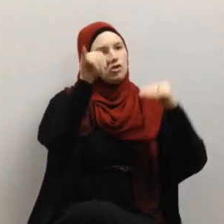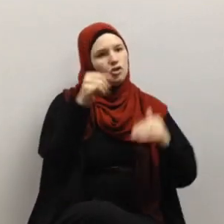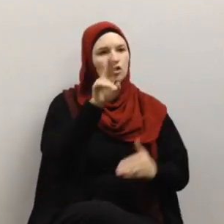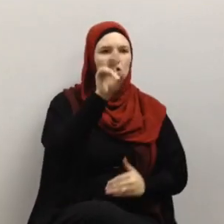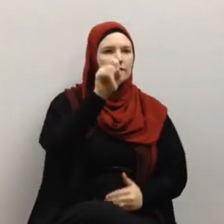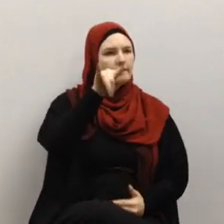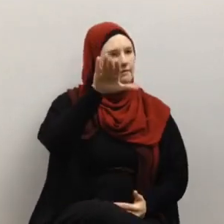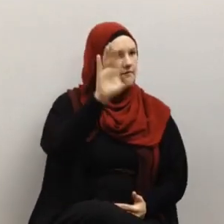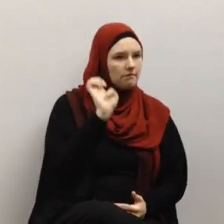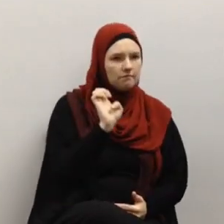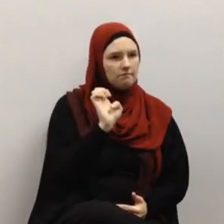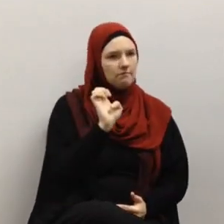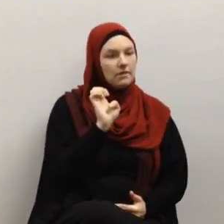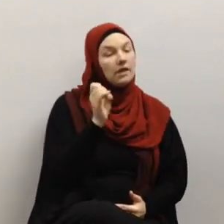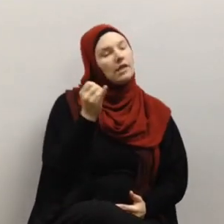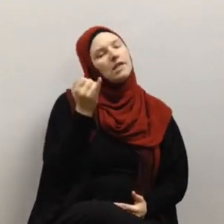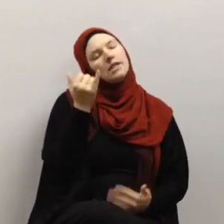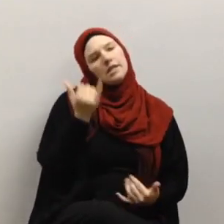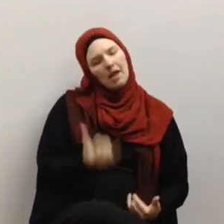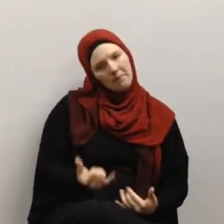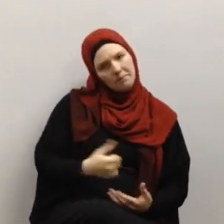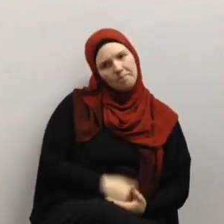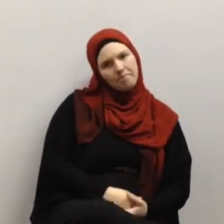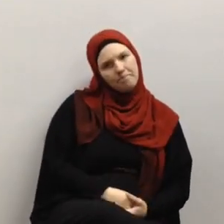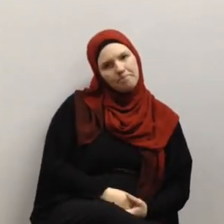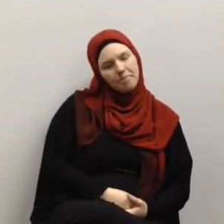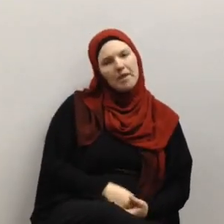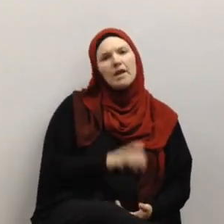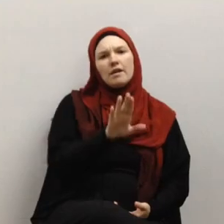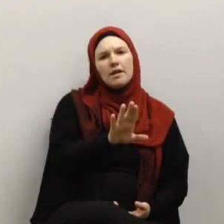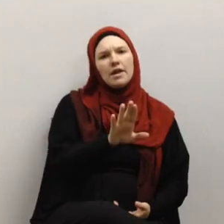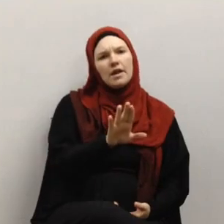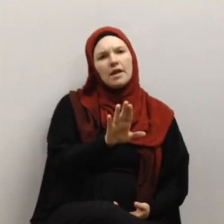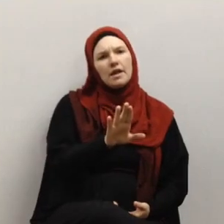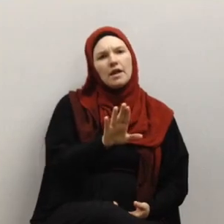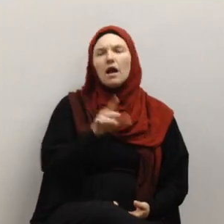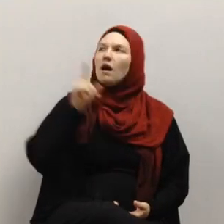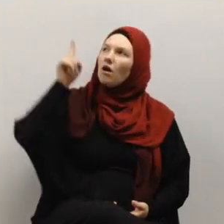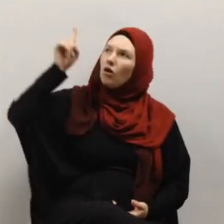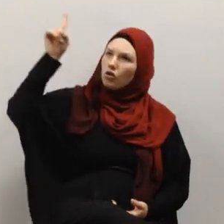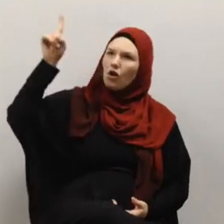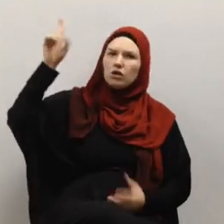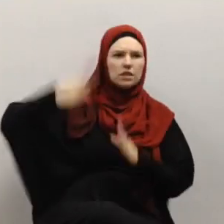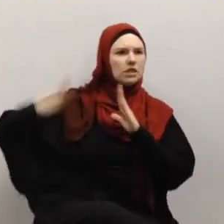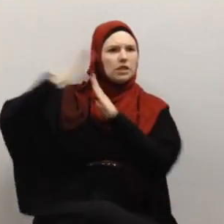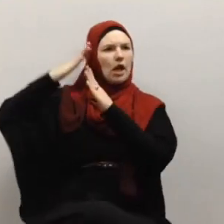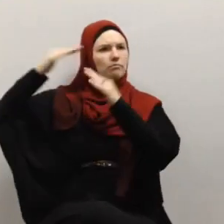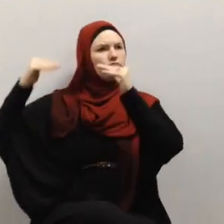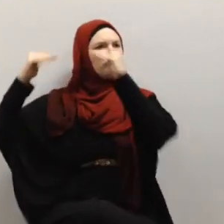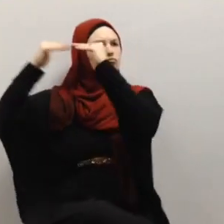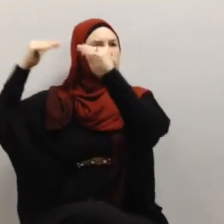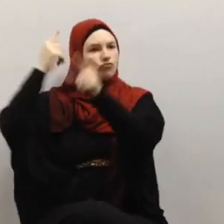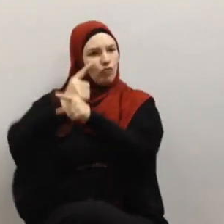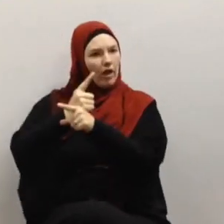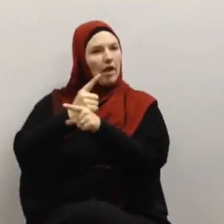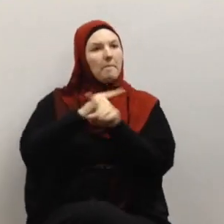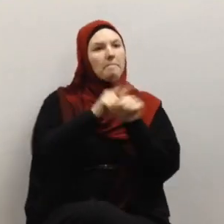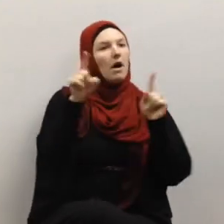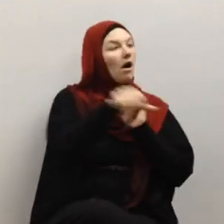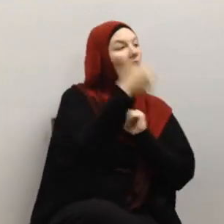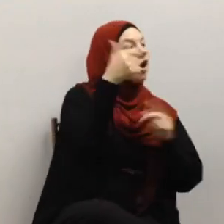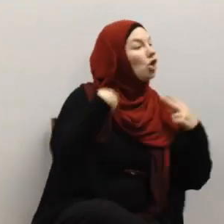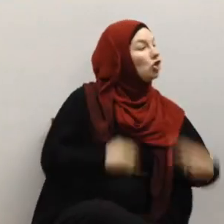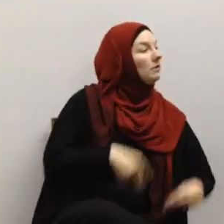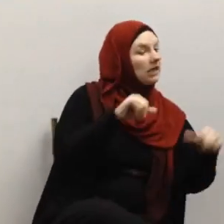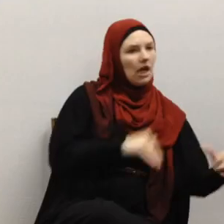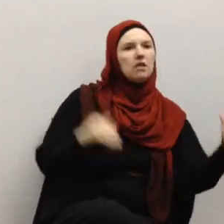now, is there anyone who could be as just as Allah subhanahu wa ta'ala that gives us a ruling